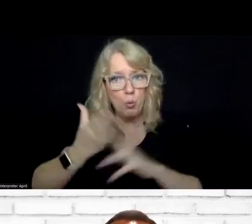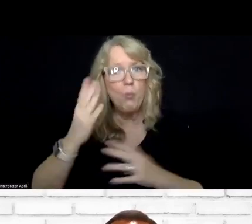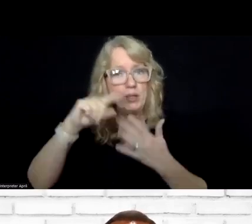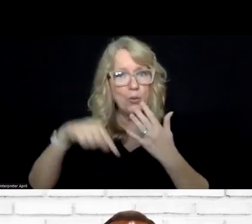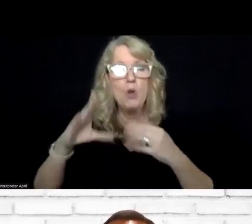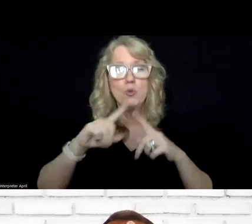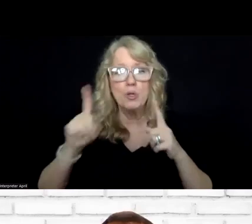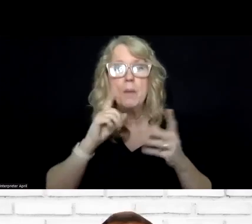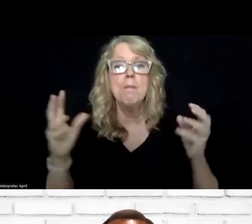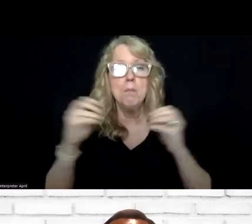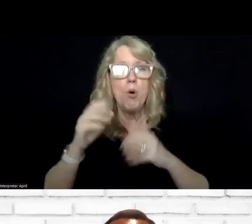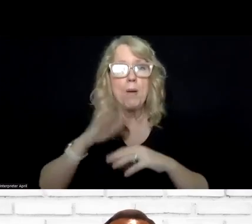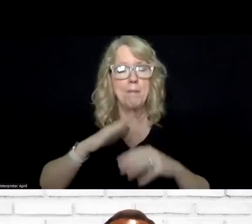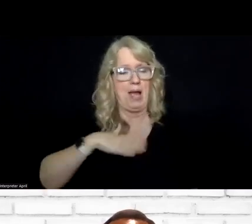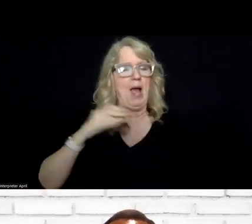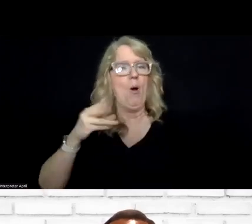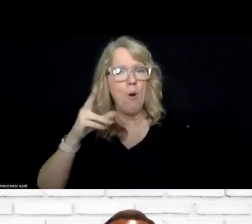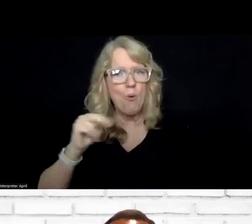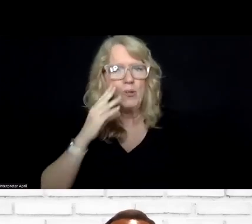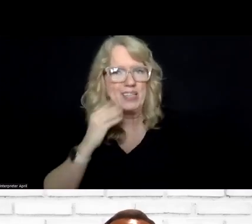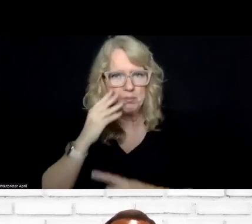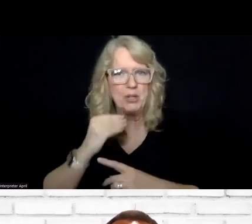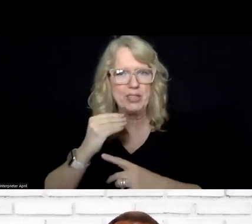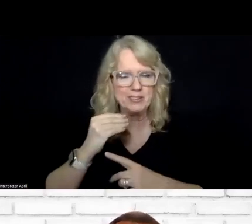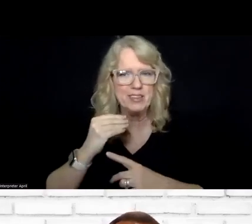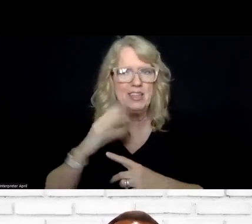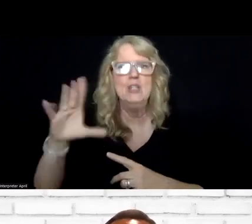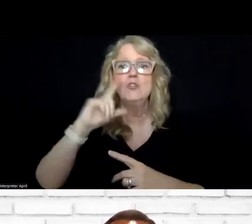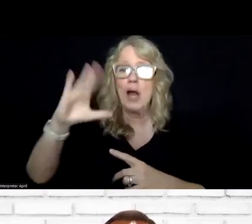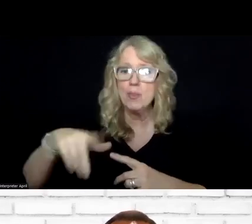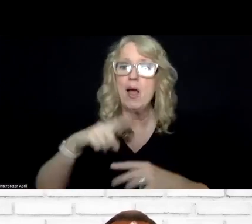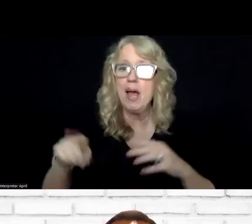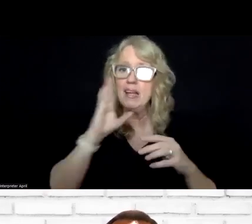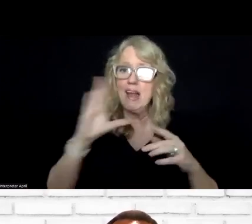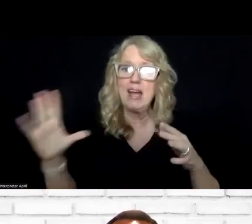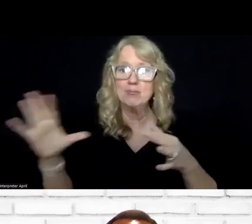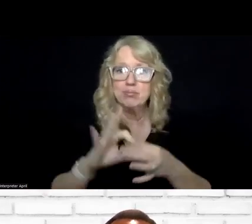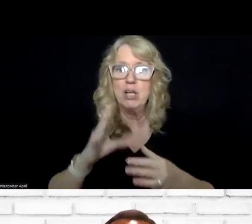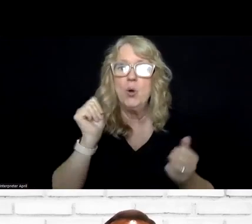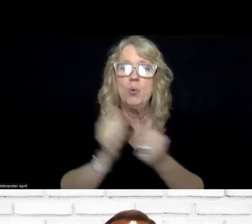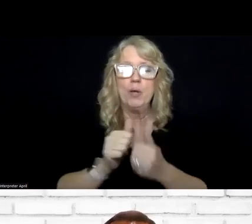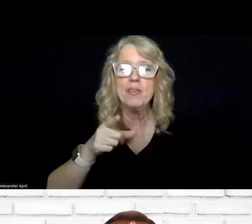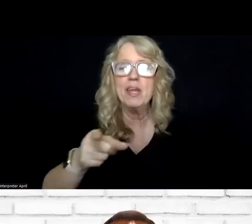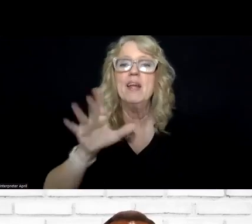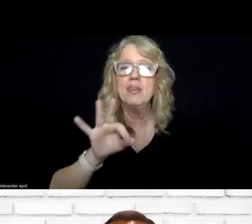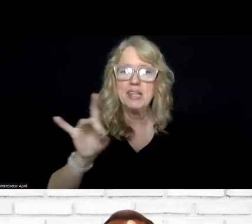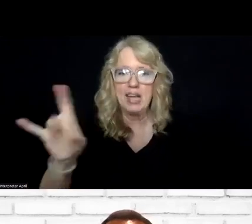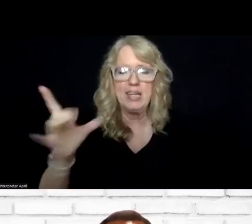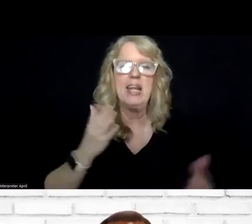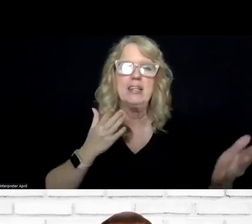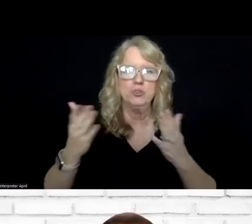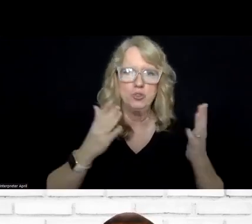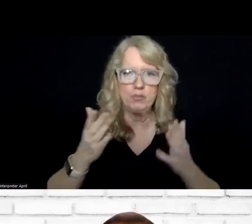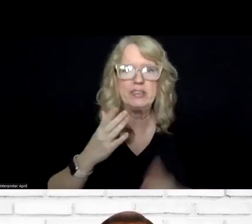it is really more my own personal experiences, but I thought that it had a huge tie-in, particularly with the 988 services that